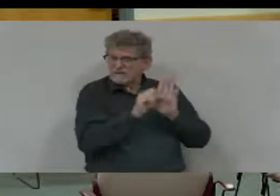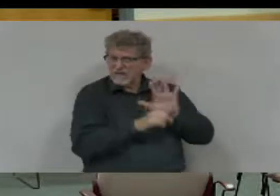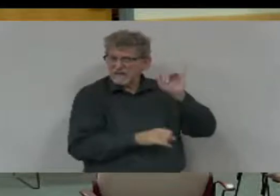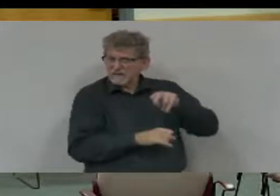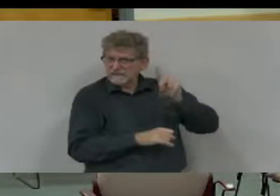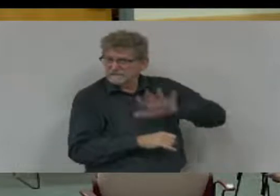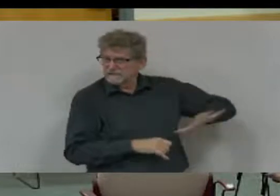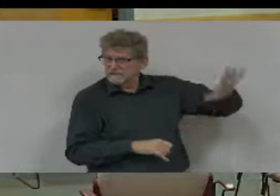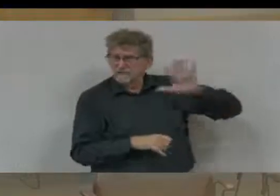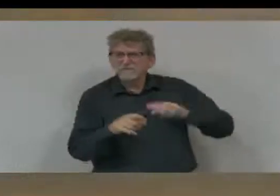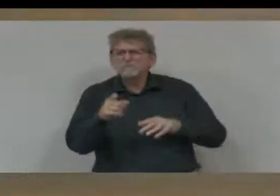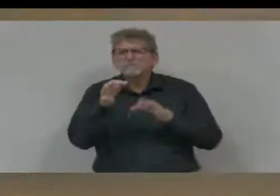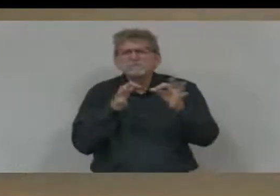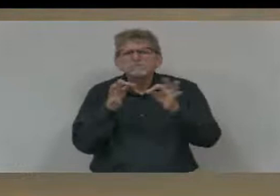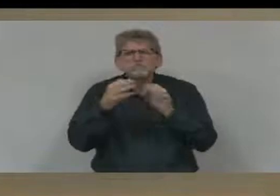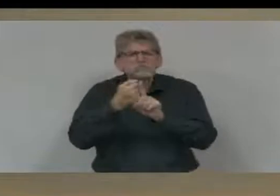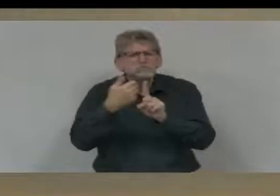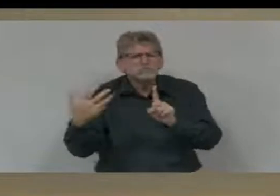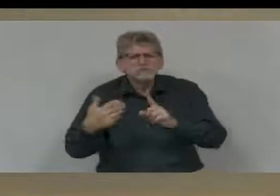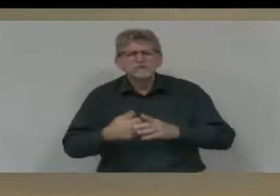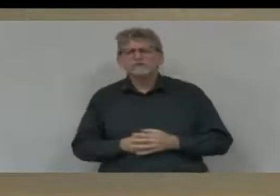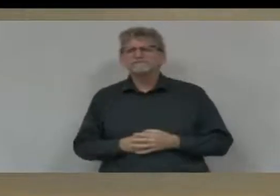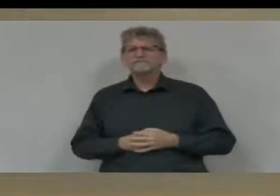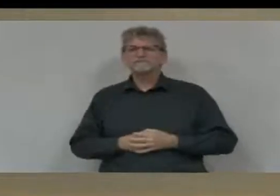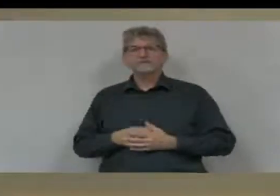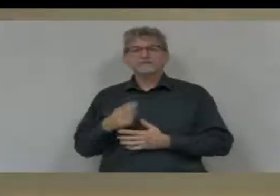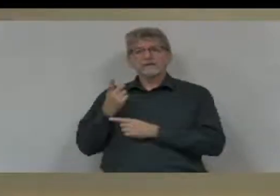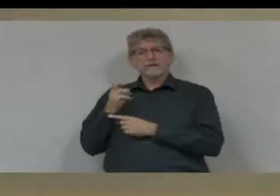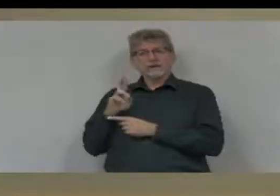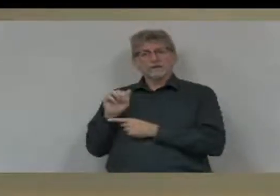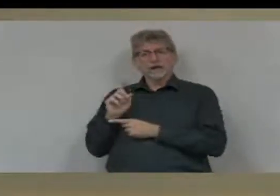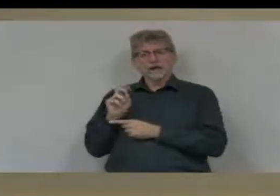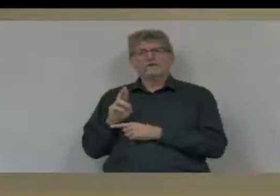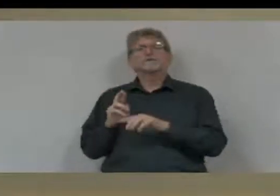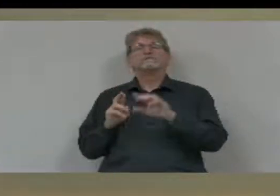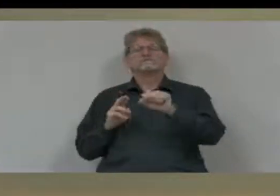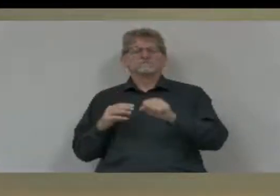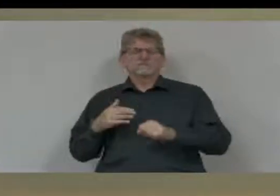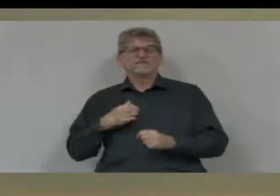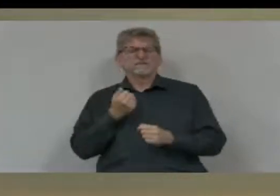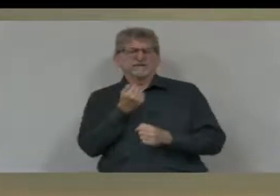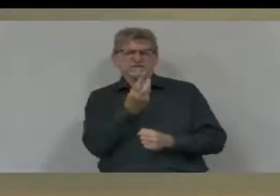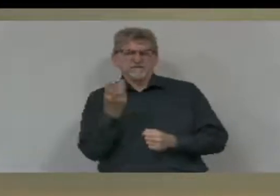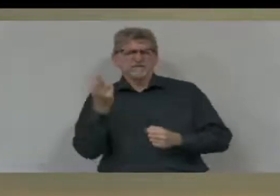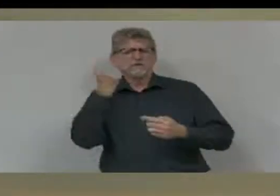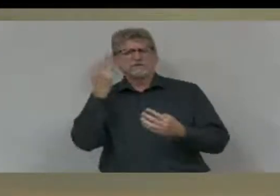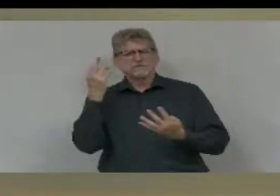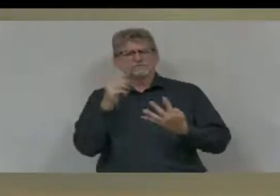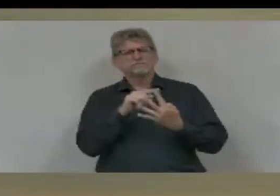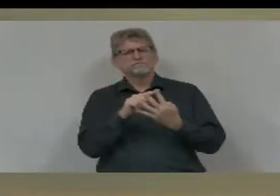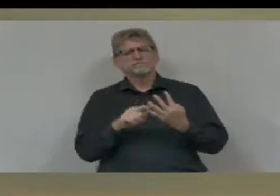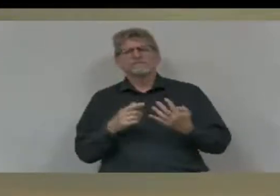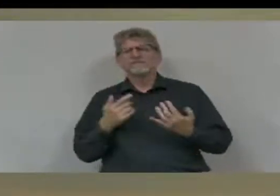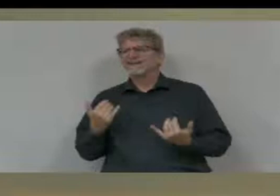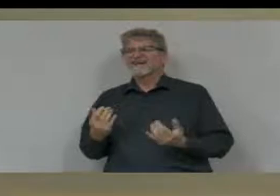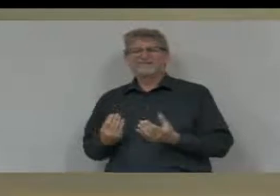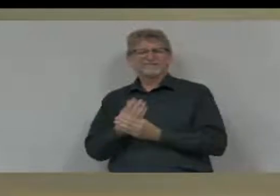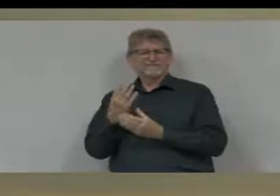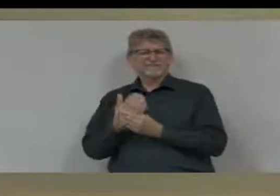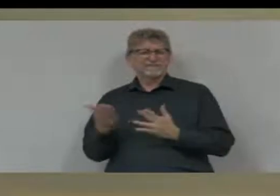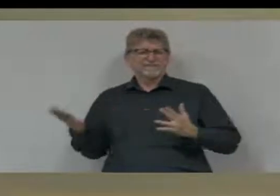Sure, I think it's a combination of several things. I think that spring break is part of